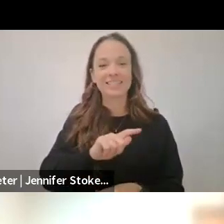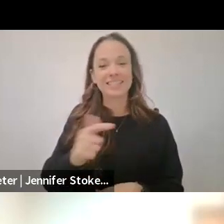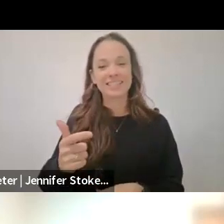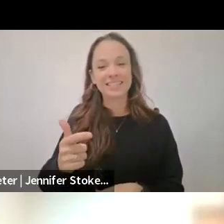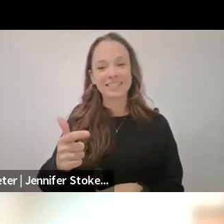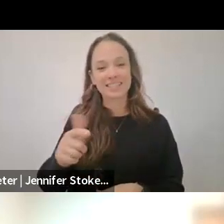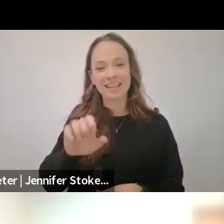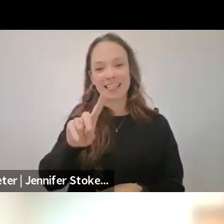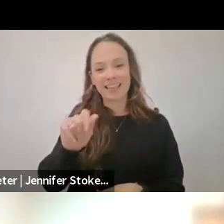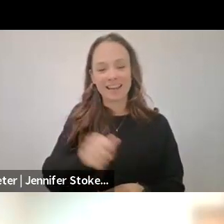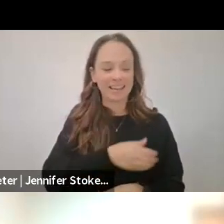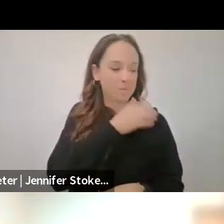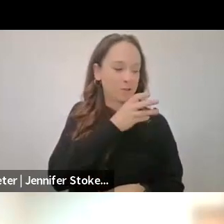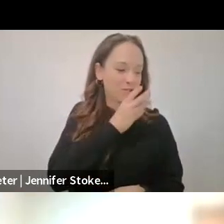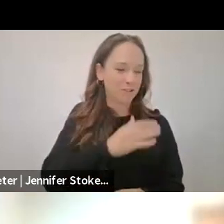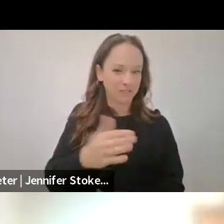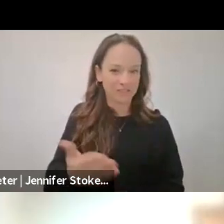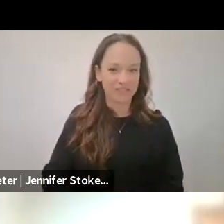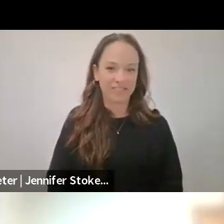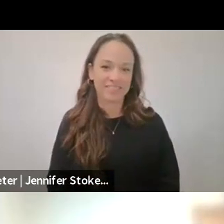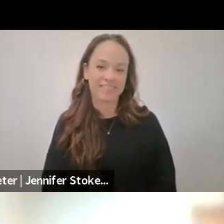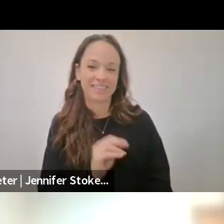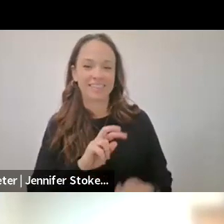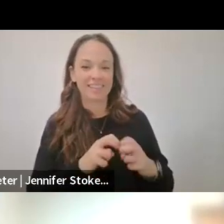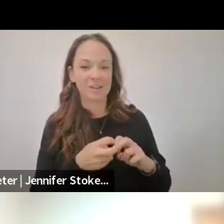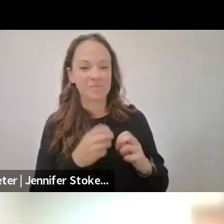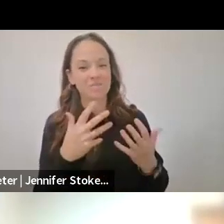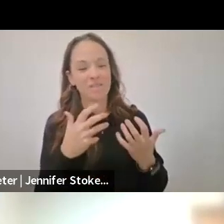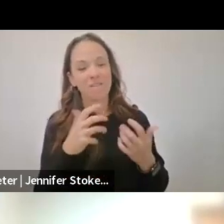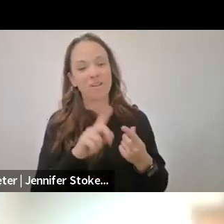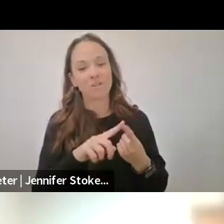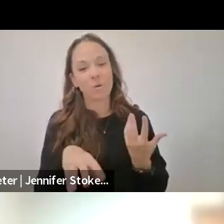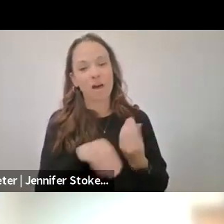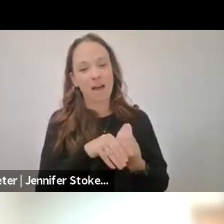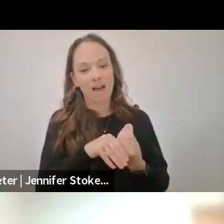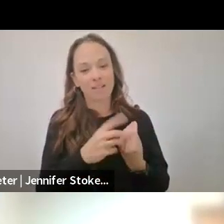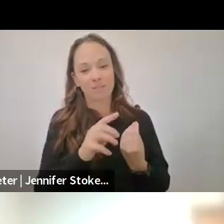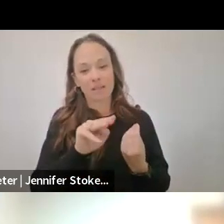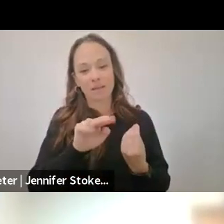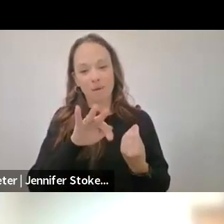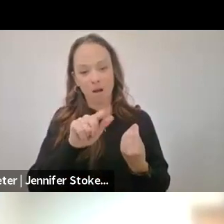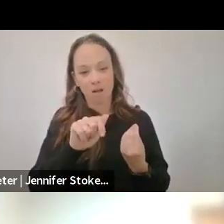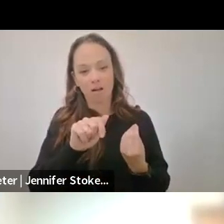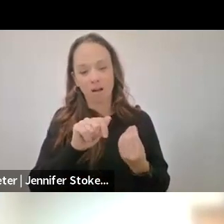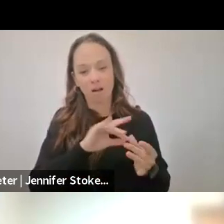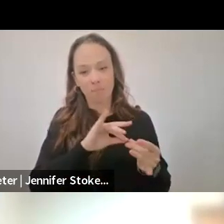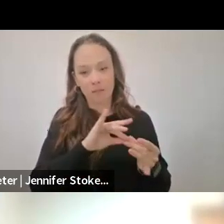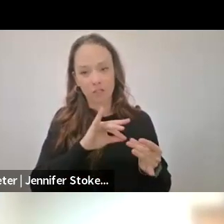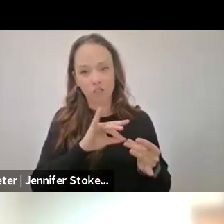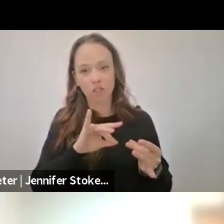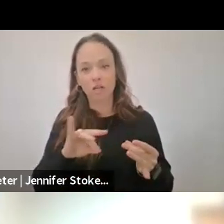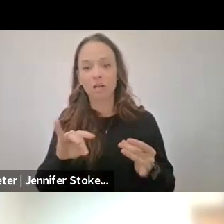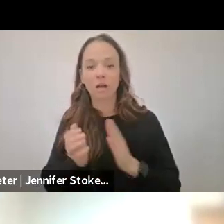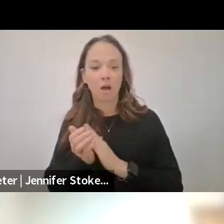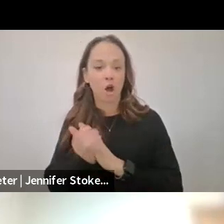and drink some more water. No problem. I just wanted to add something that Monica raised, the machine